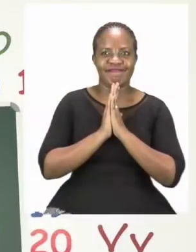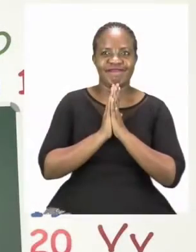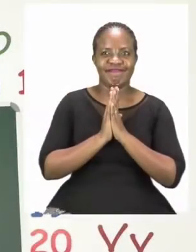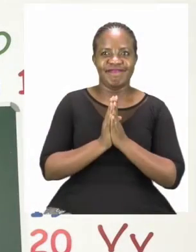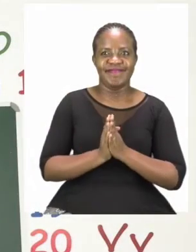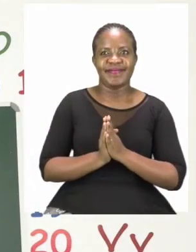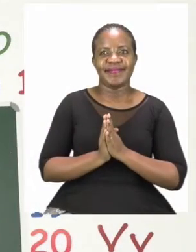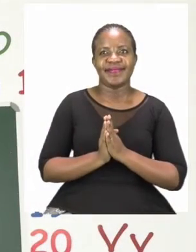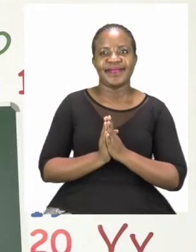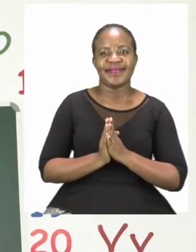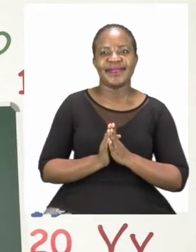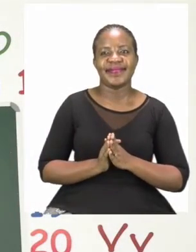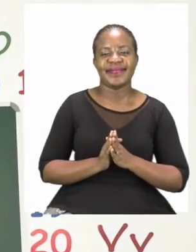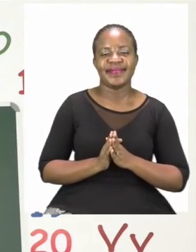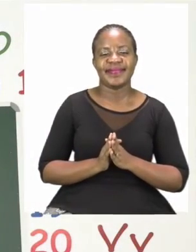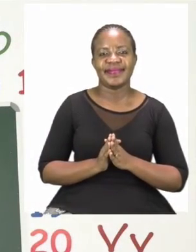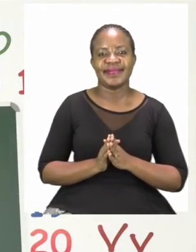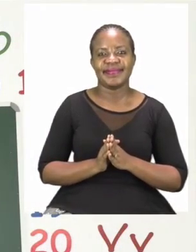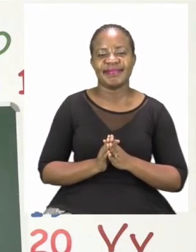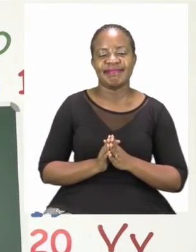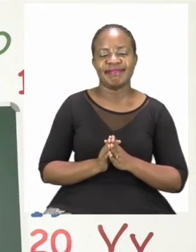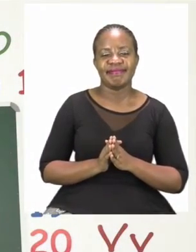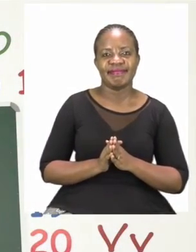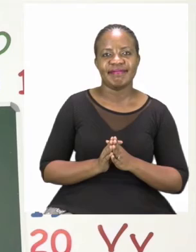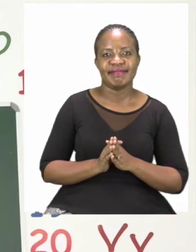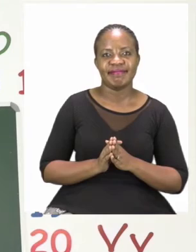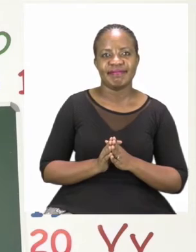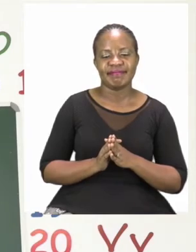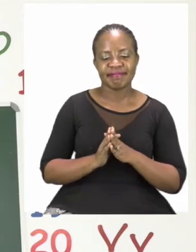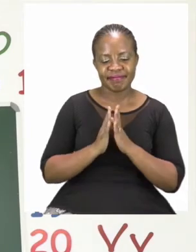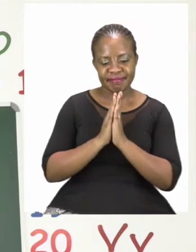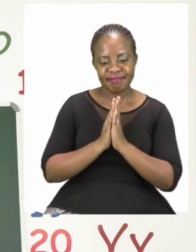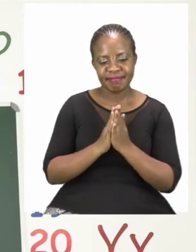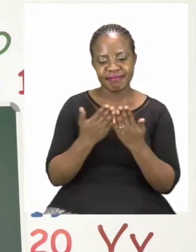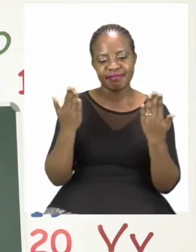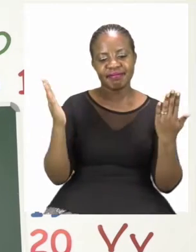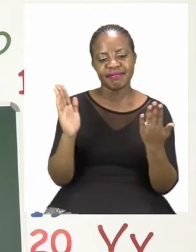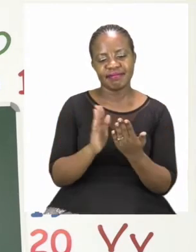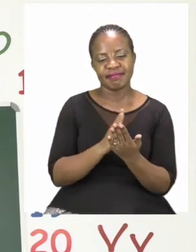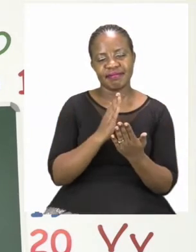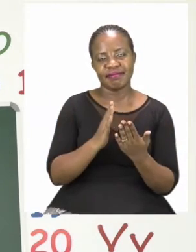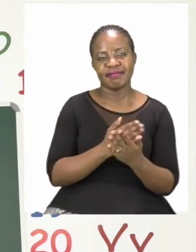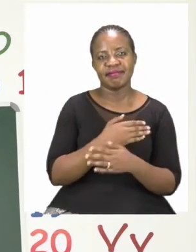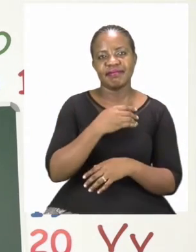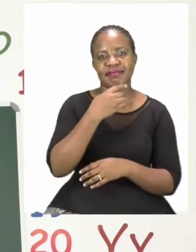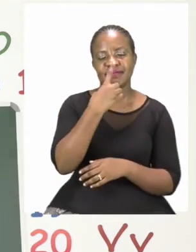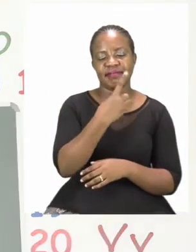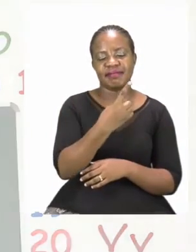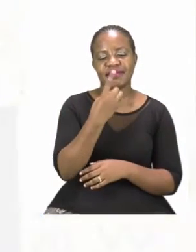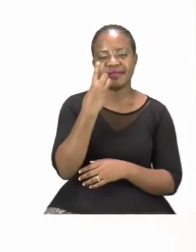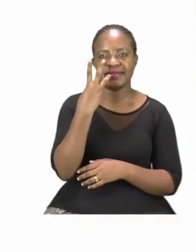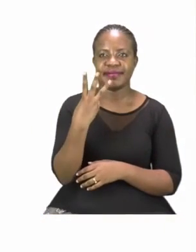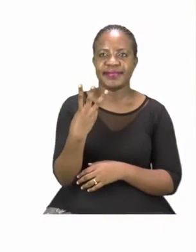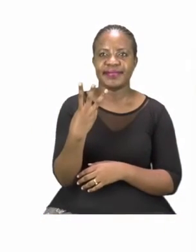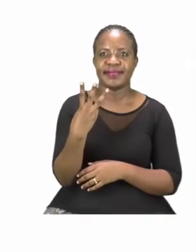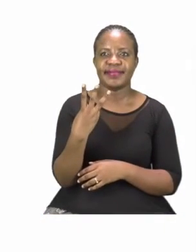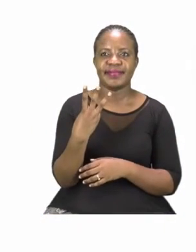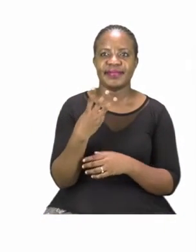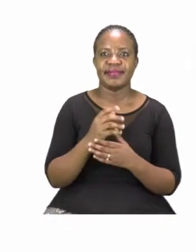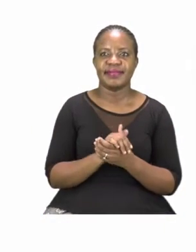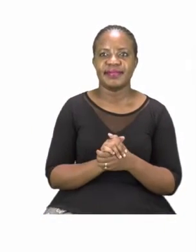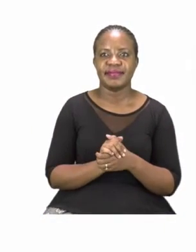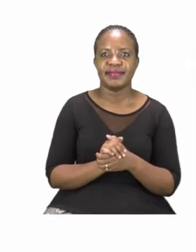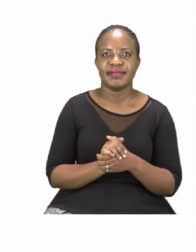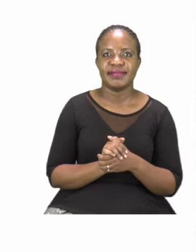For our next exercise, boys and girls, let us now turn to page 13.